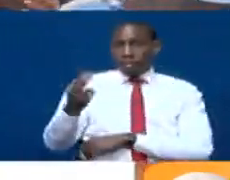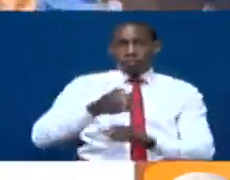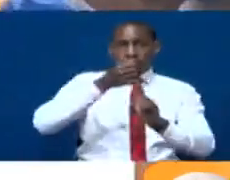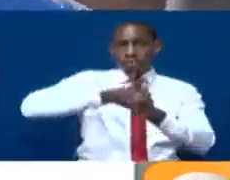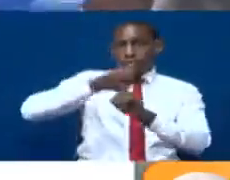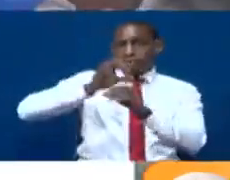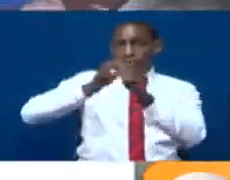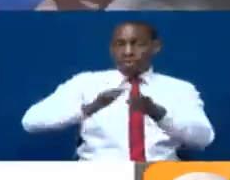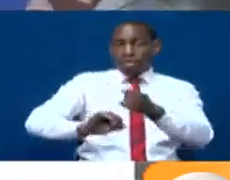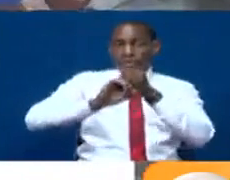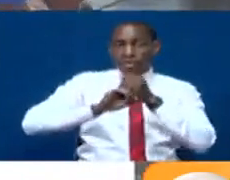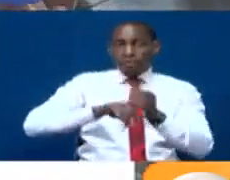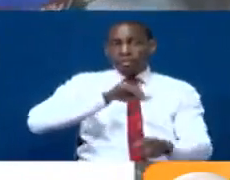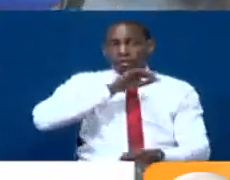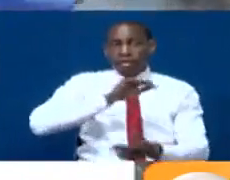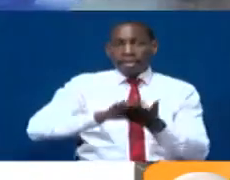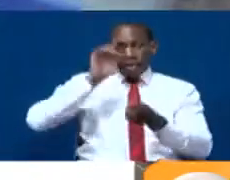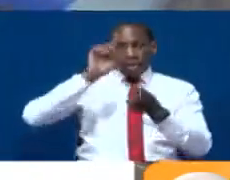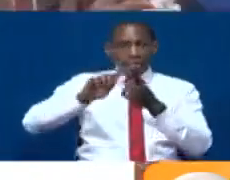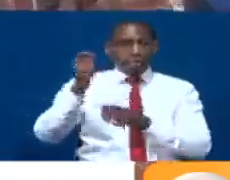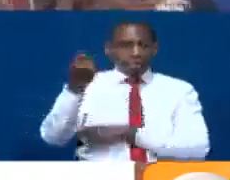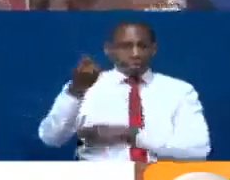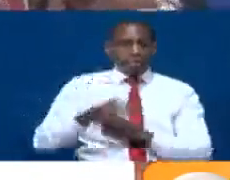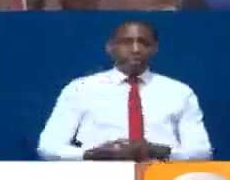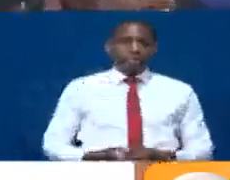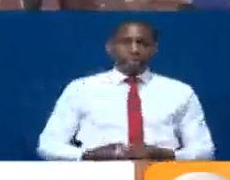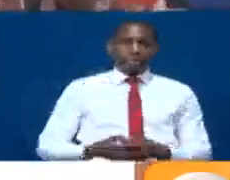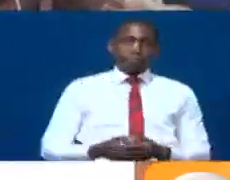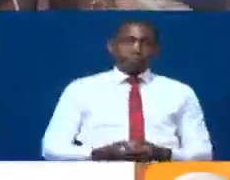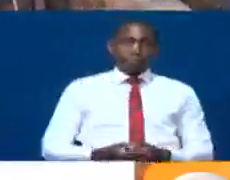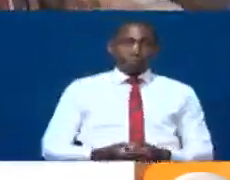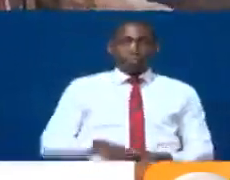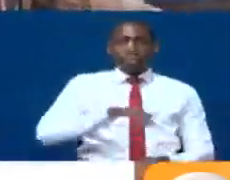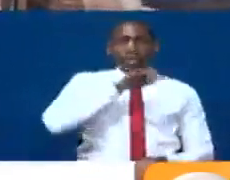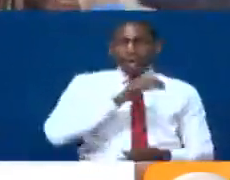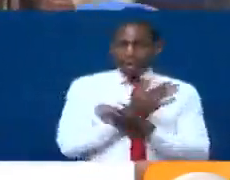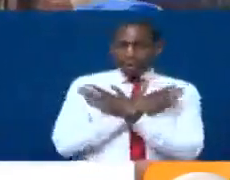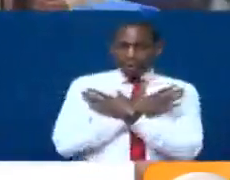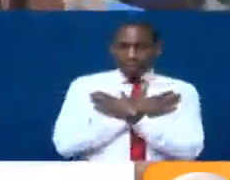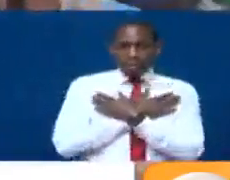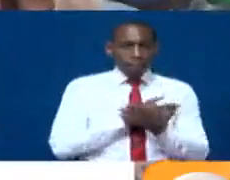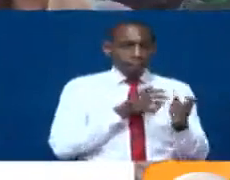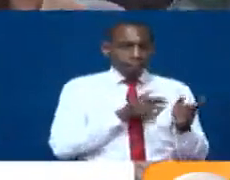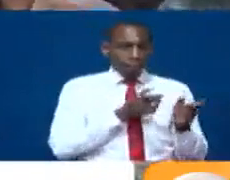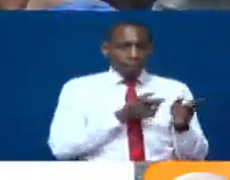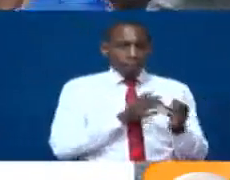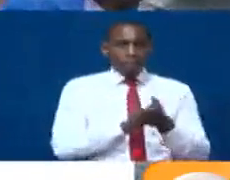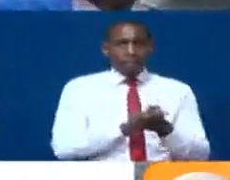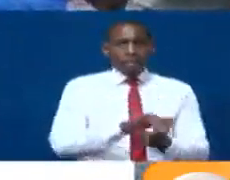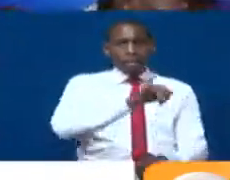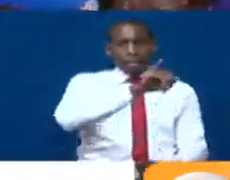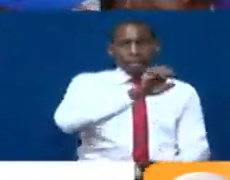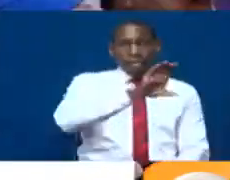rally voters behind Odinga's presidential candidature. Odinga's allies trained their guns on the election